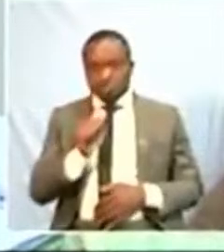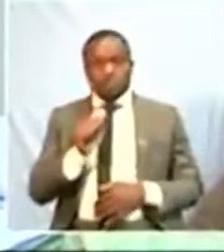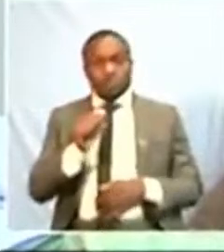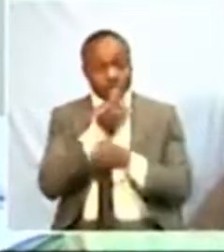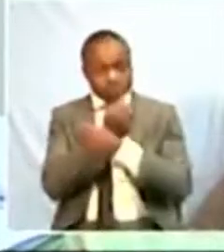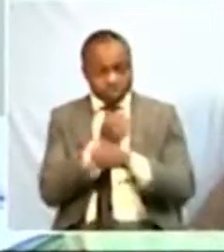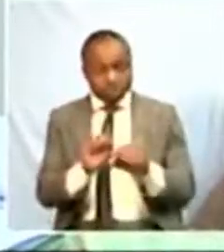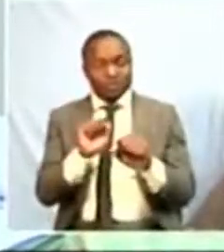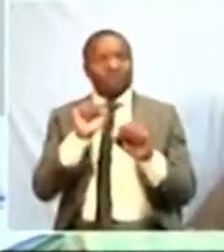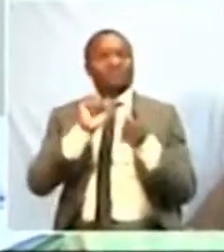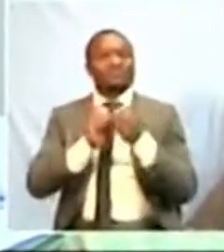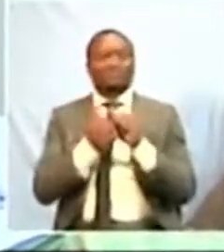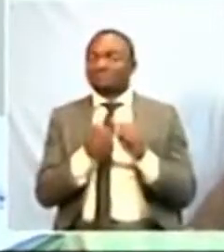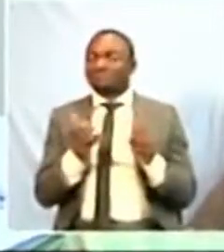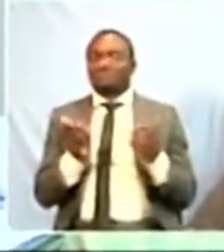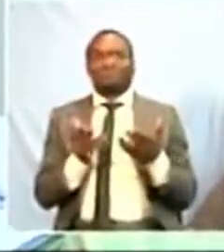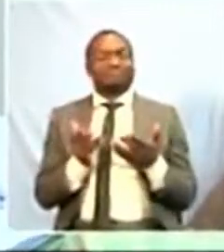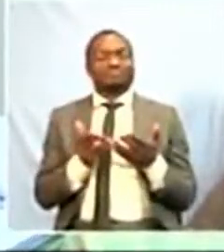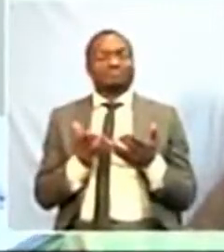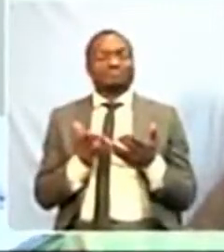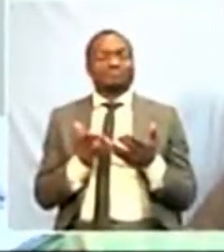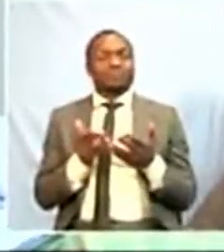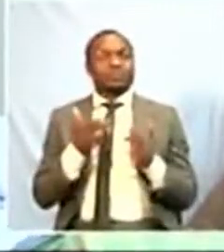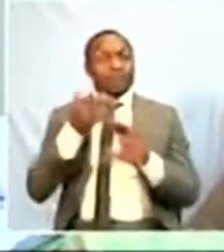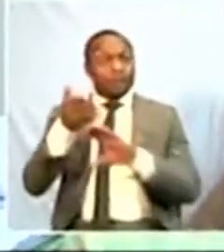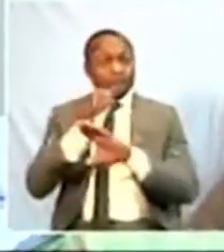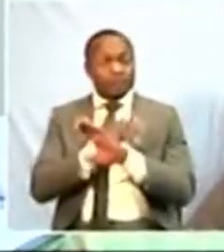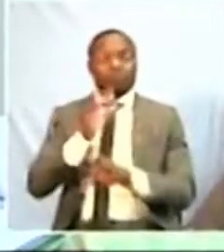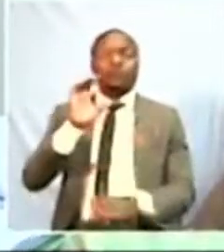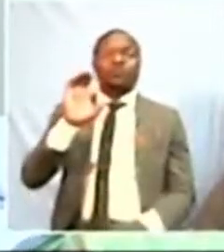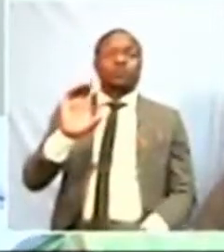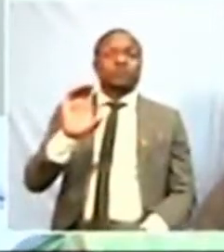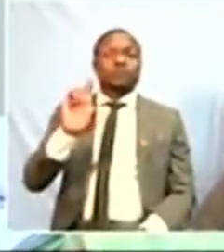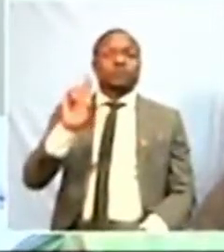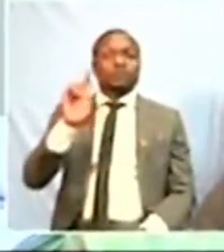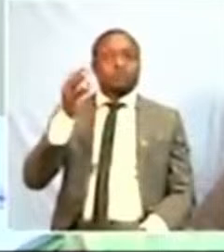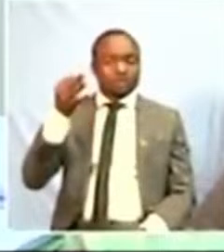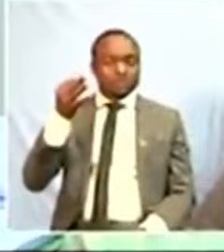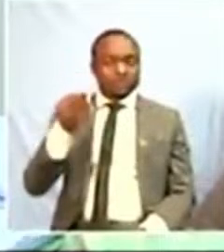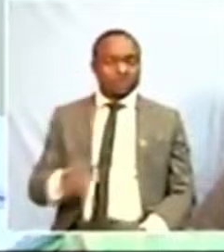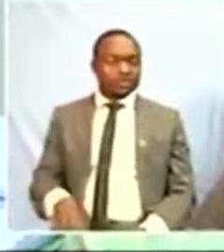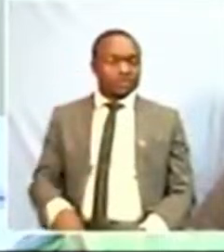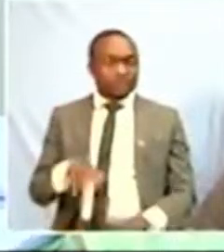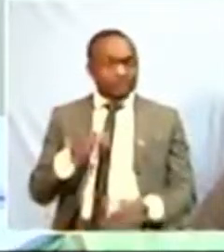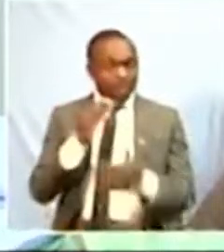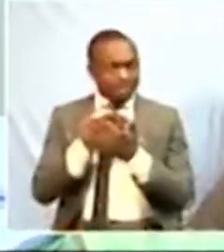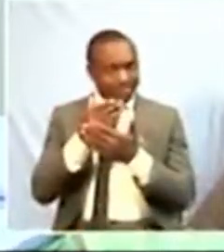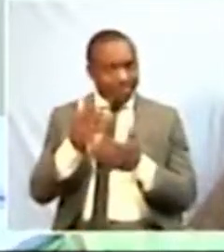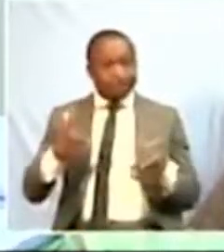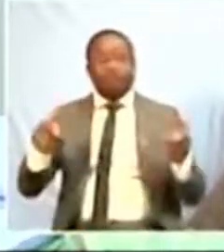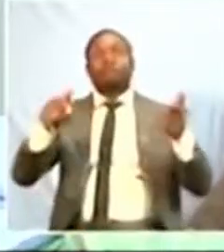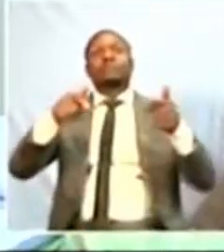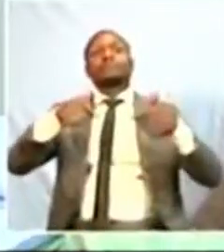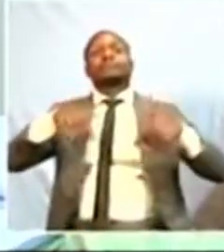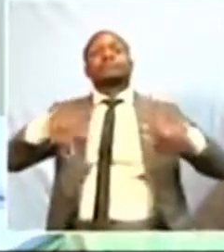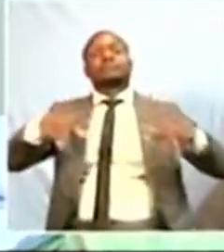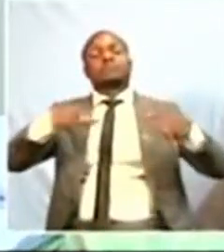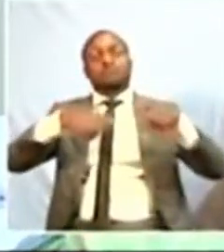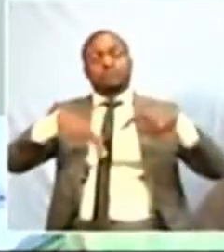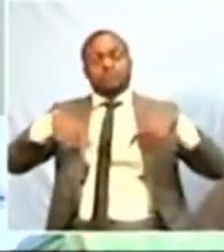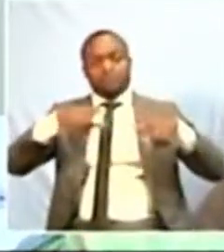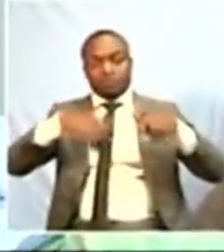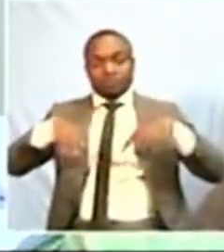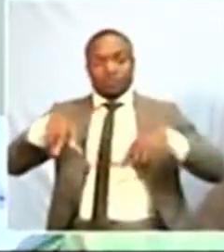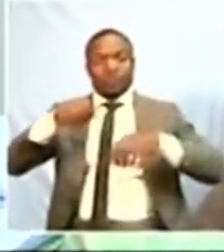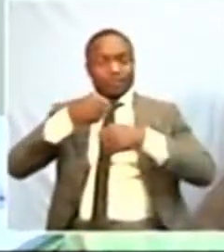the issues. Prior to the CDF buying locally made